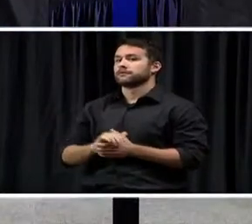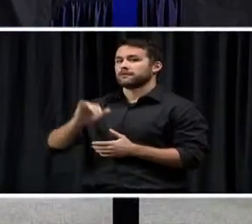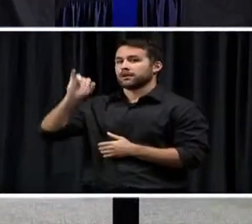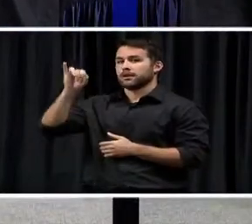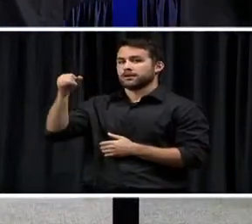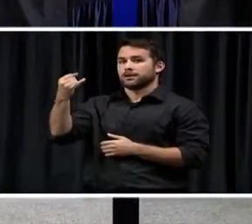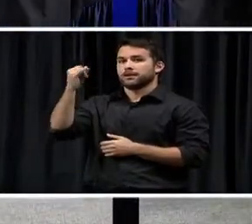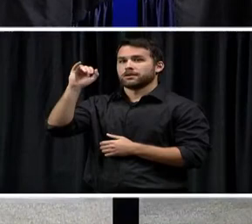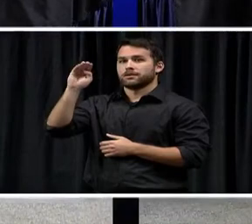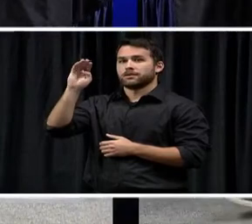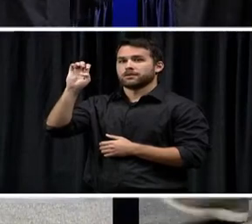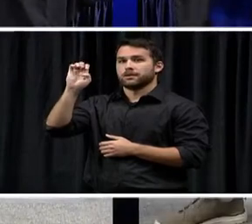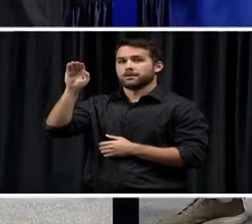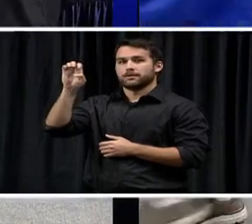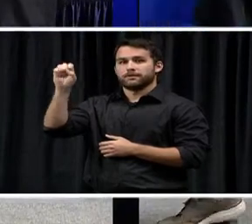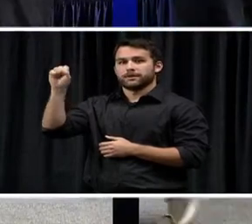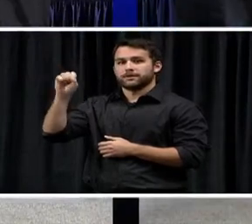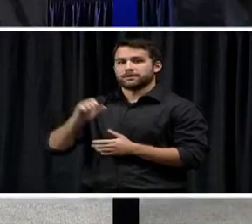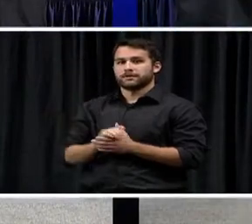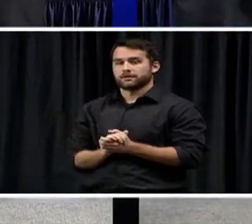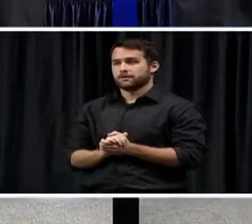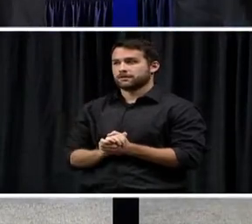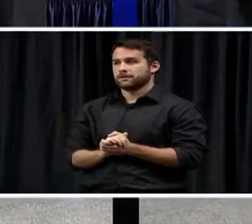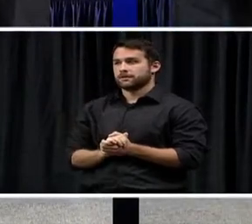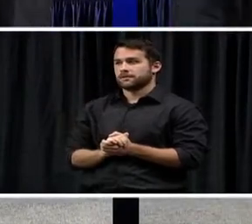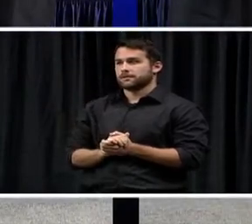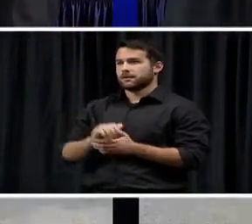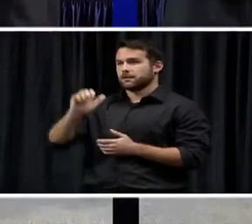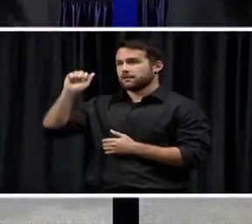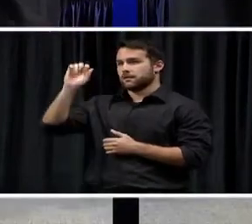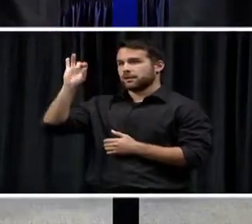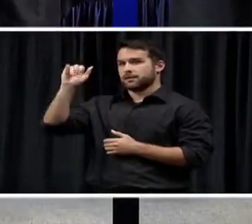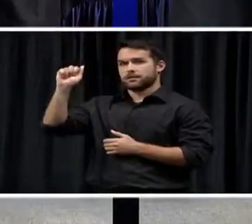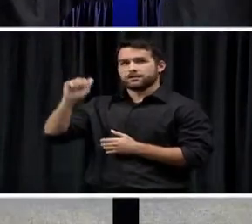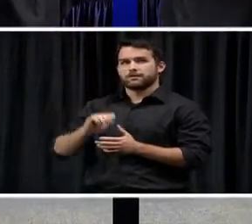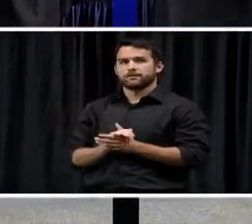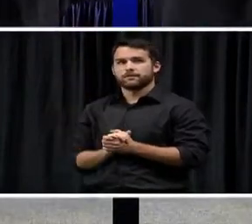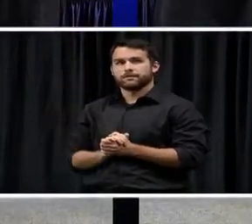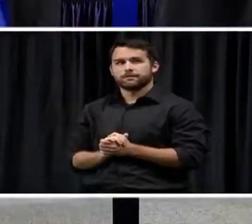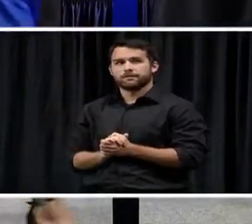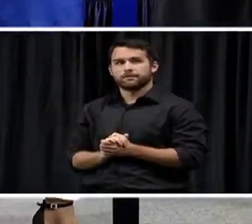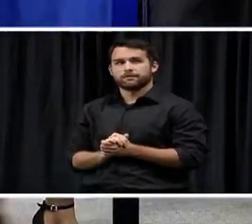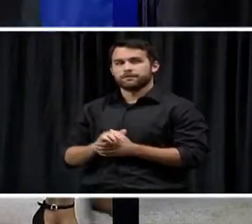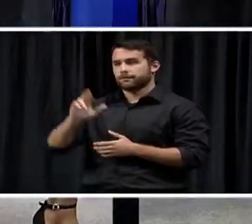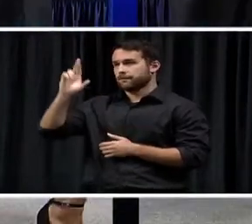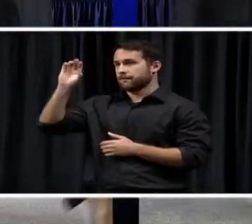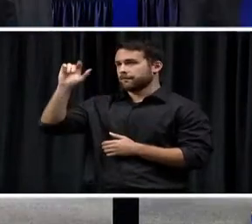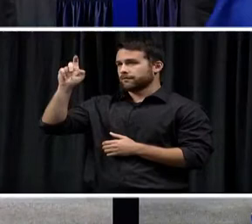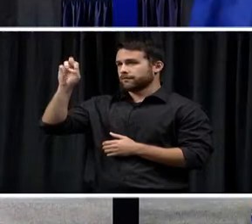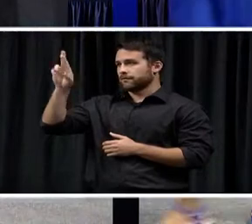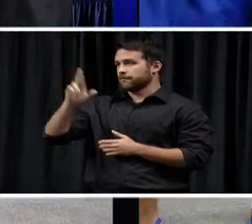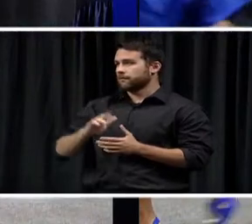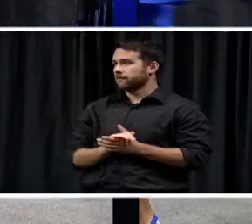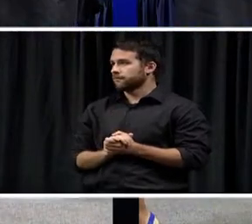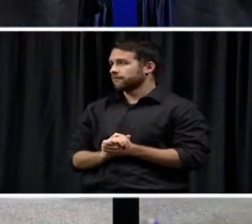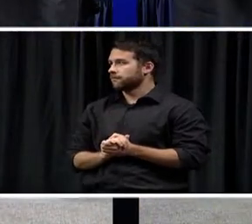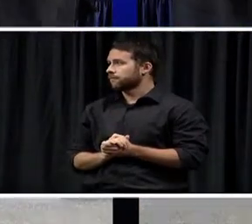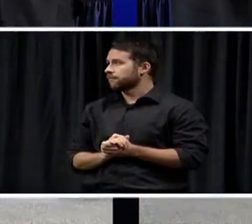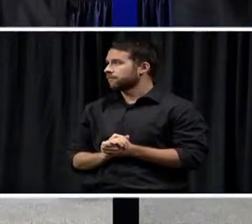Janice Deshay Smith. Aisha Janae Smith. Walker Layden